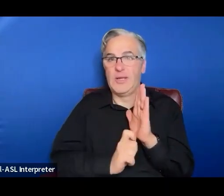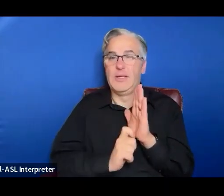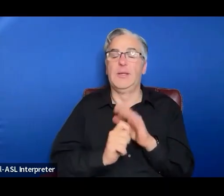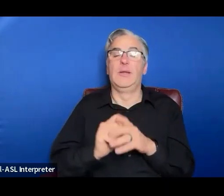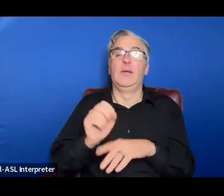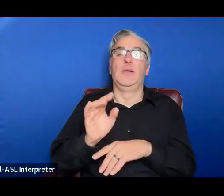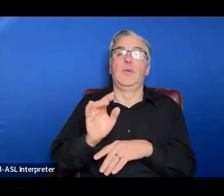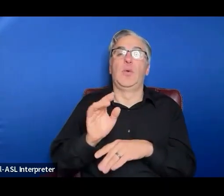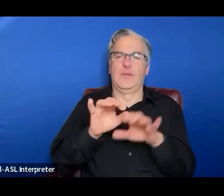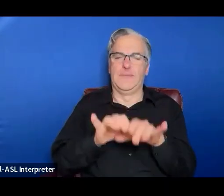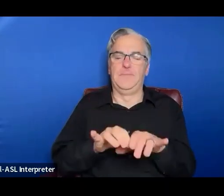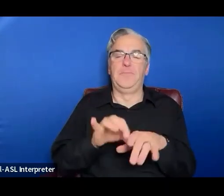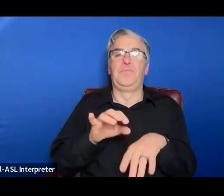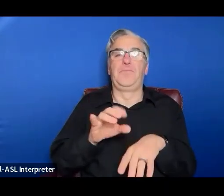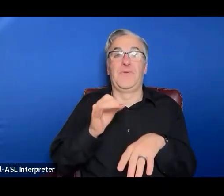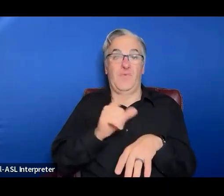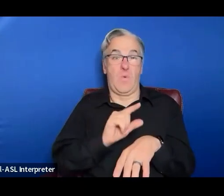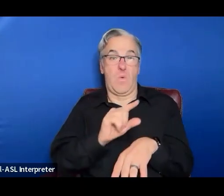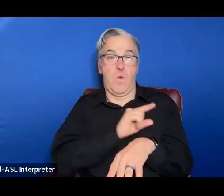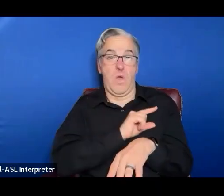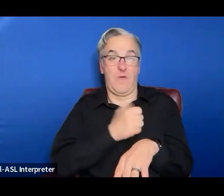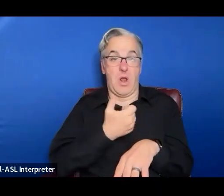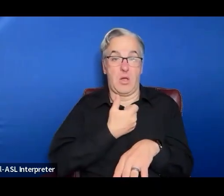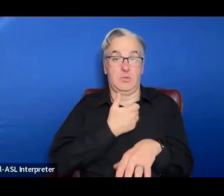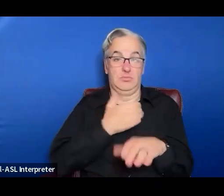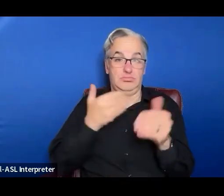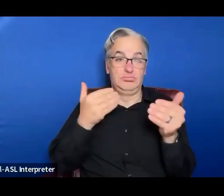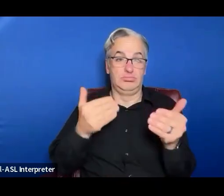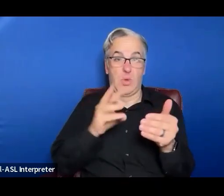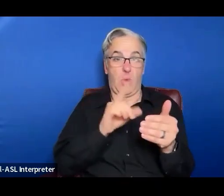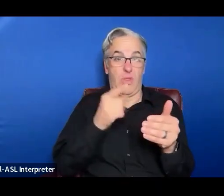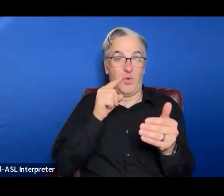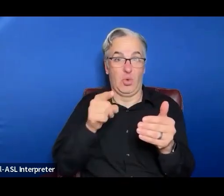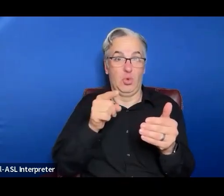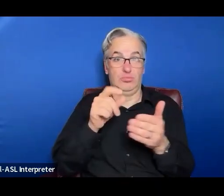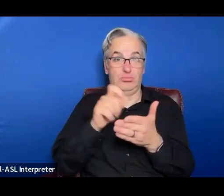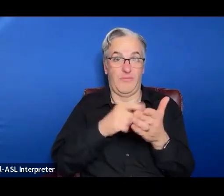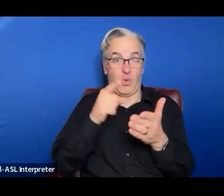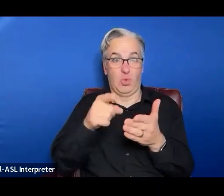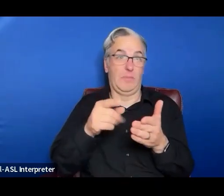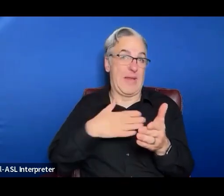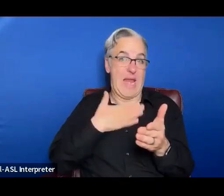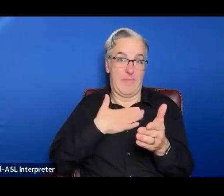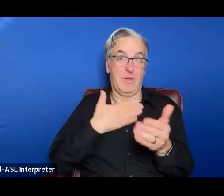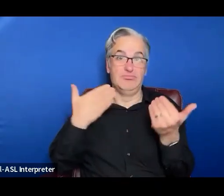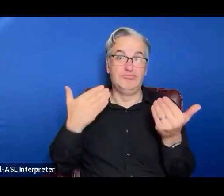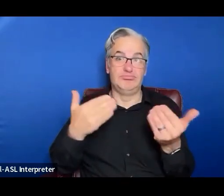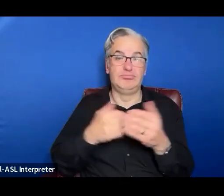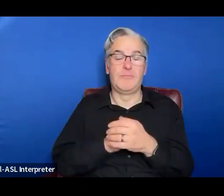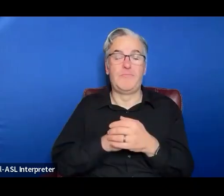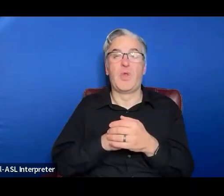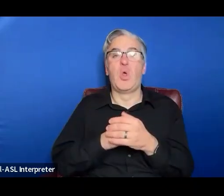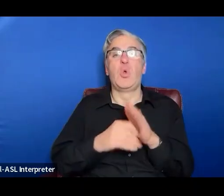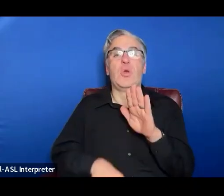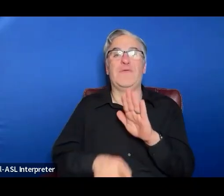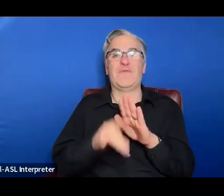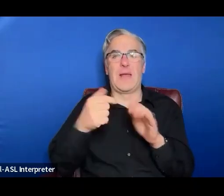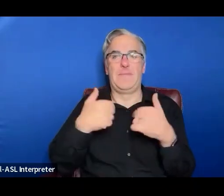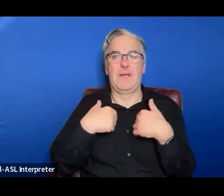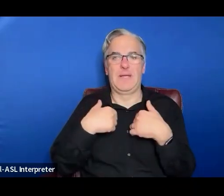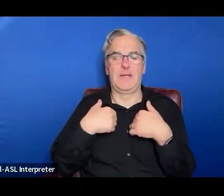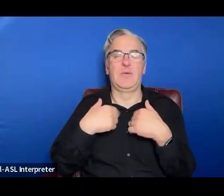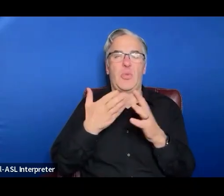you are qualified for us to do a will for you, we'd be happy to do that as well. You can find me at